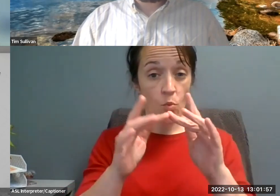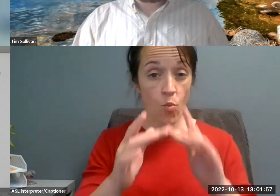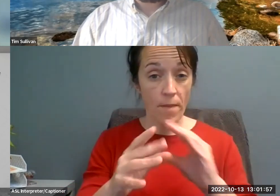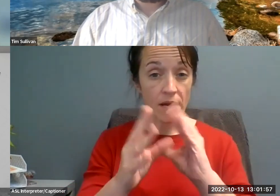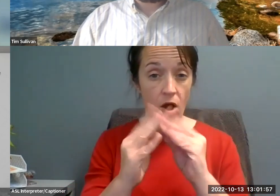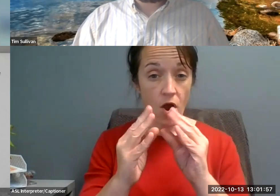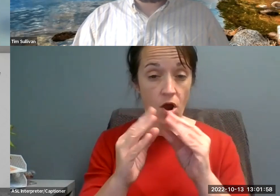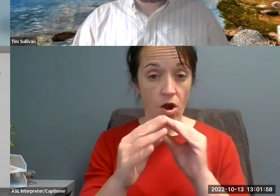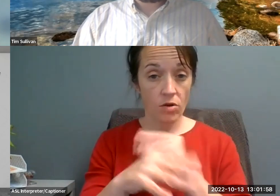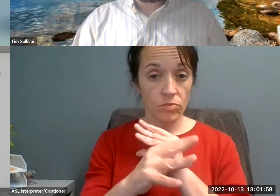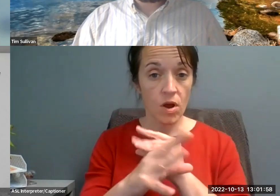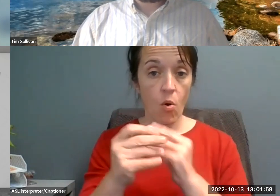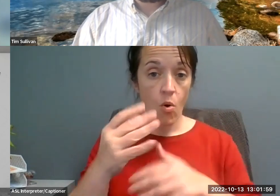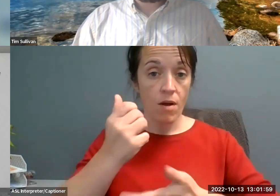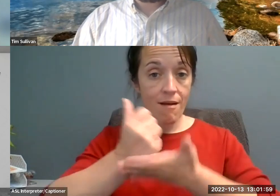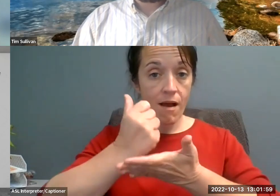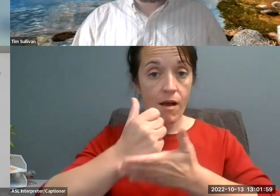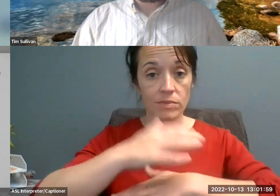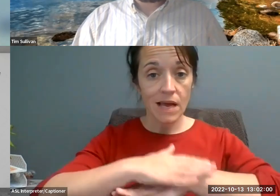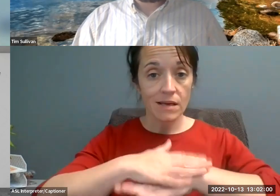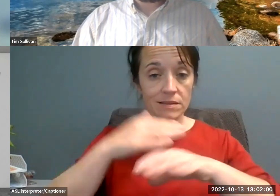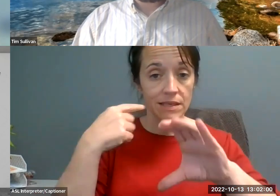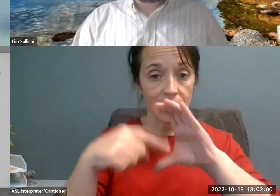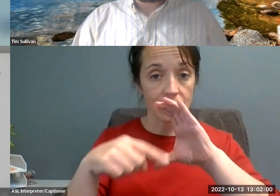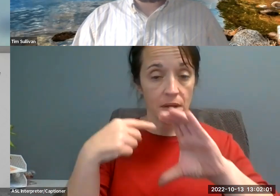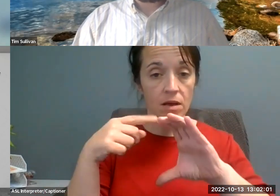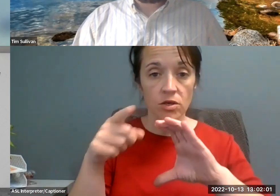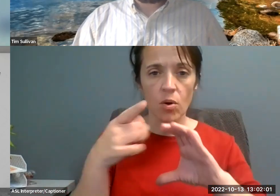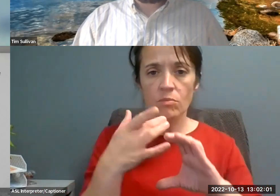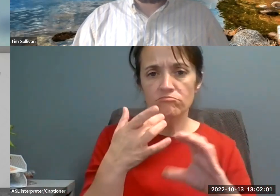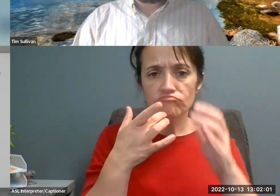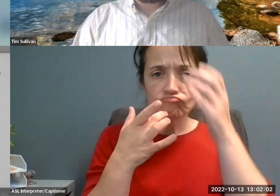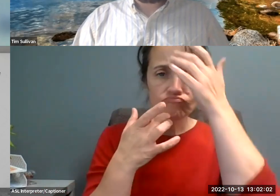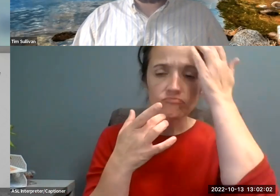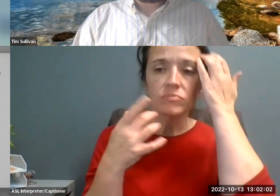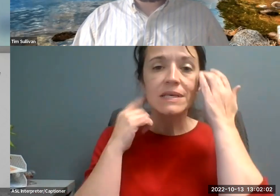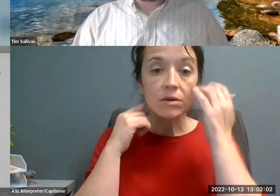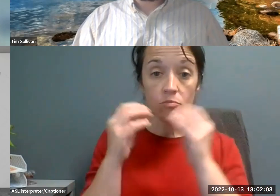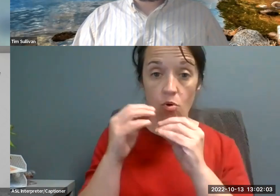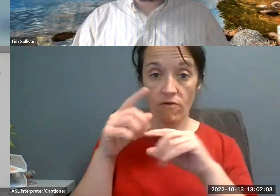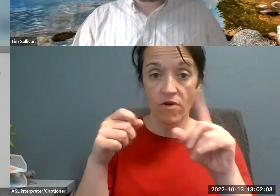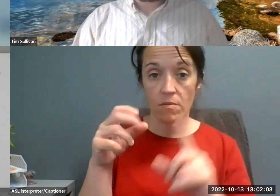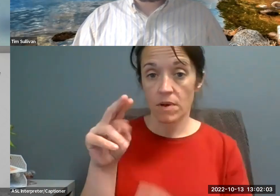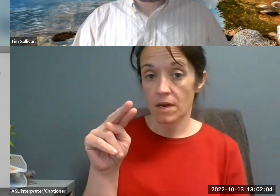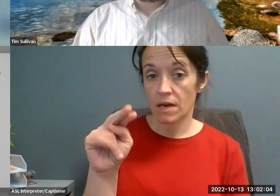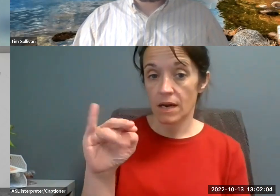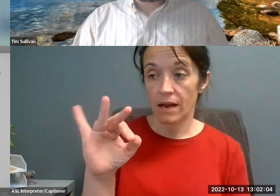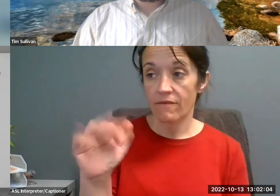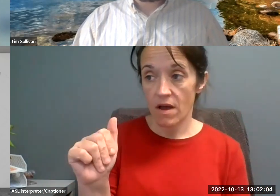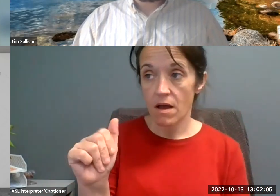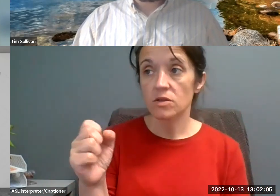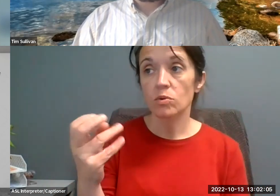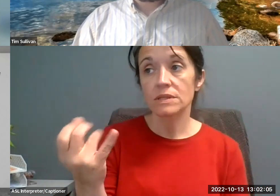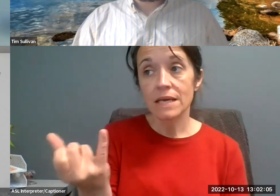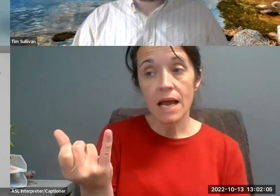help desk or in the help desk email that you would like to hear more from NIFA. So today we